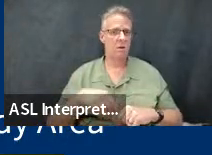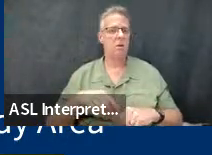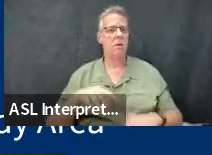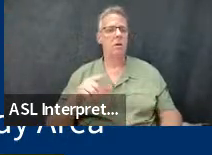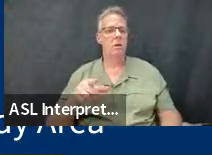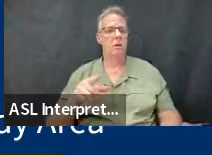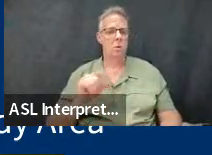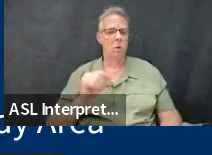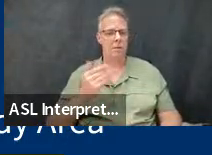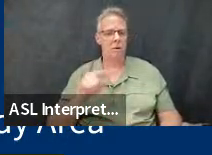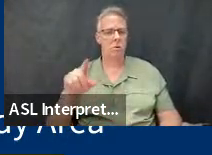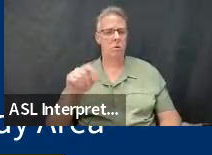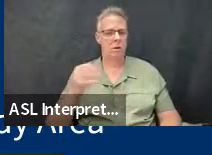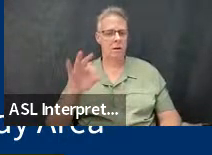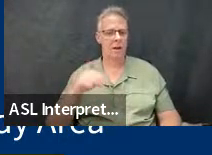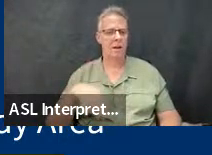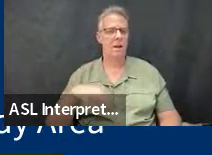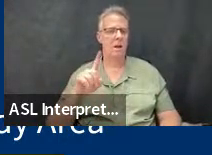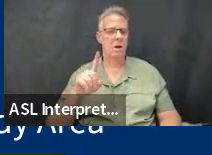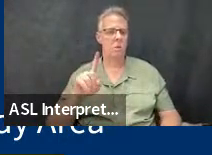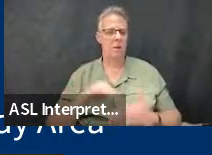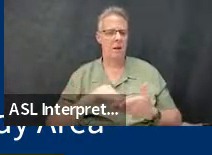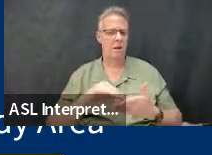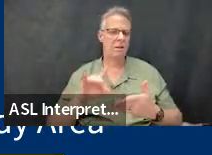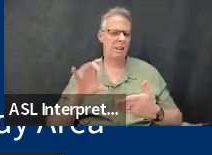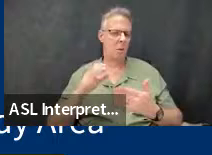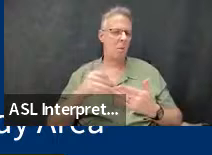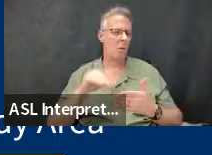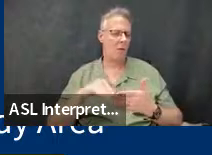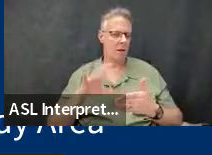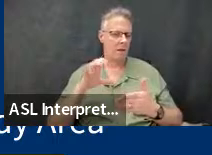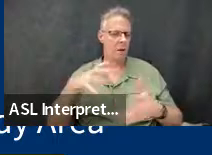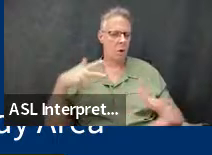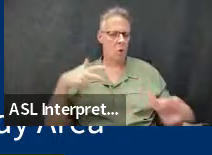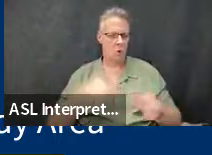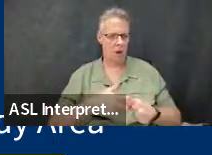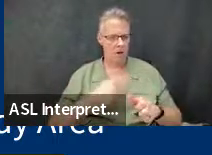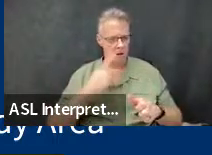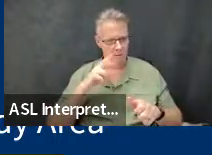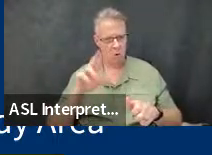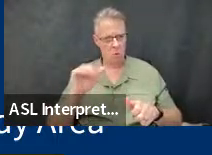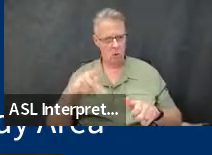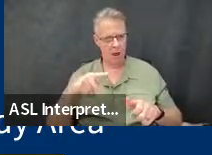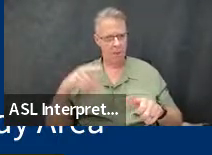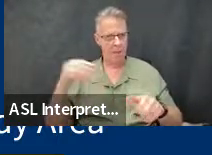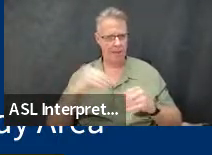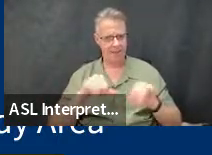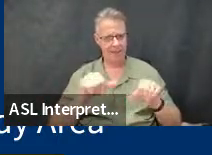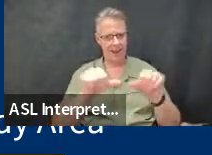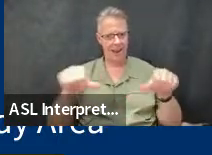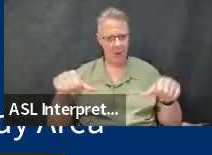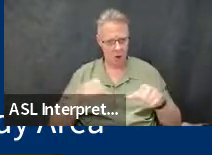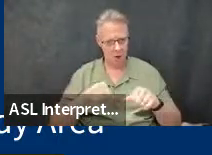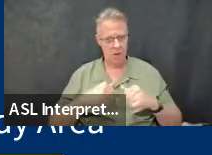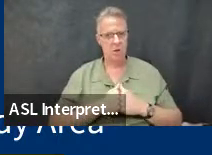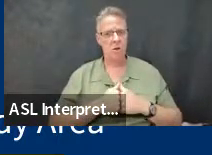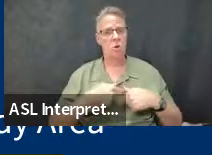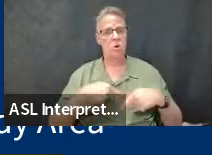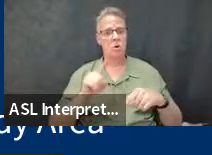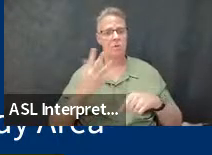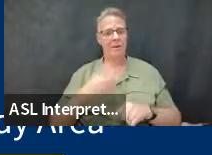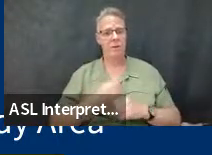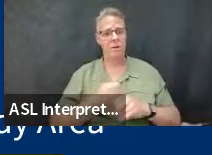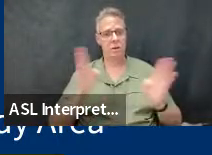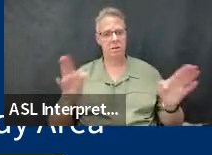almost 1,800 crashes on I-5, the ramps and the ramp intersections within the IBR program area. During that 5-year period,